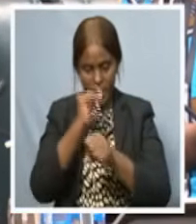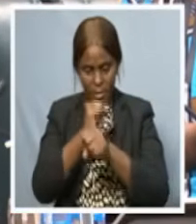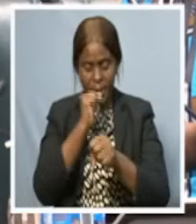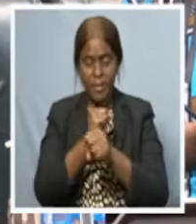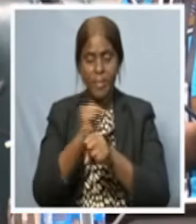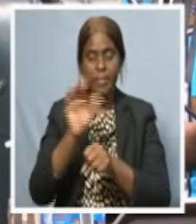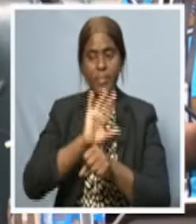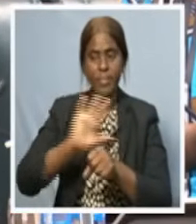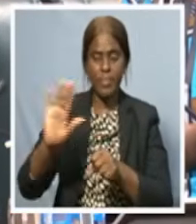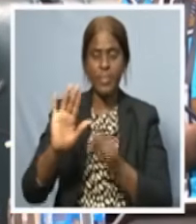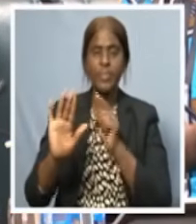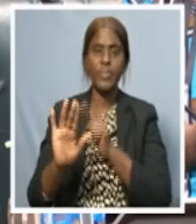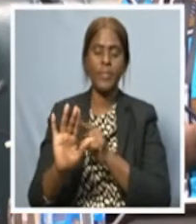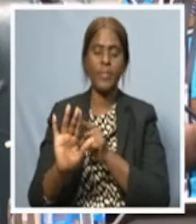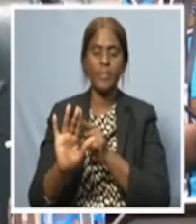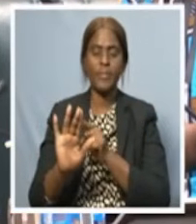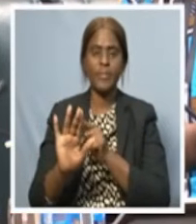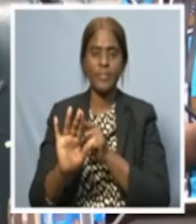employment freeze.